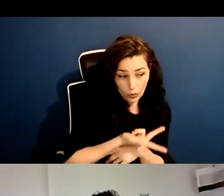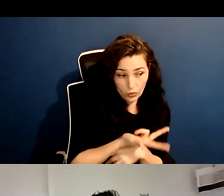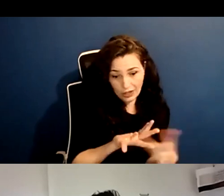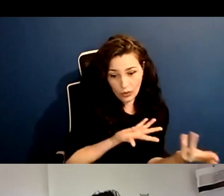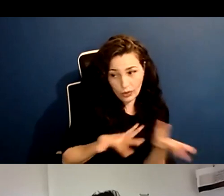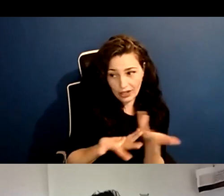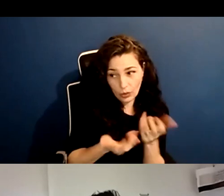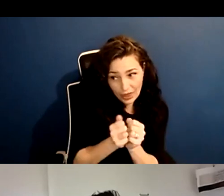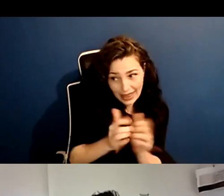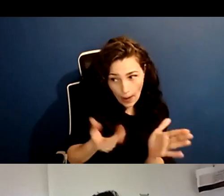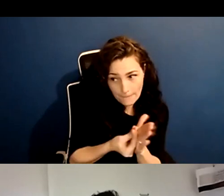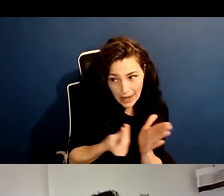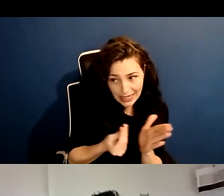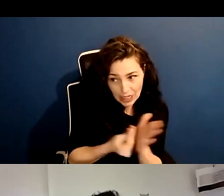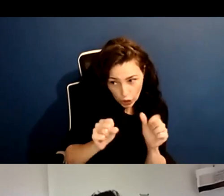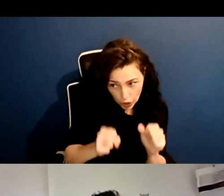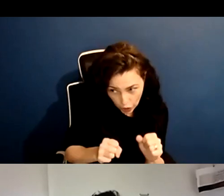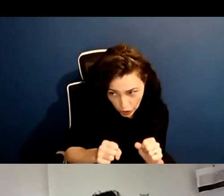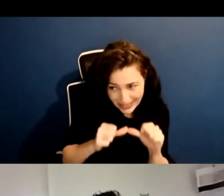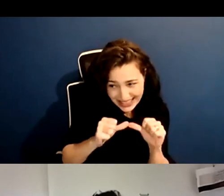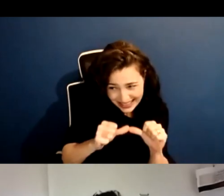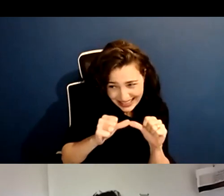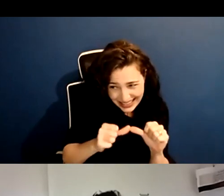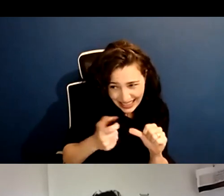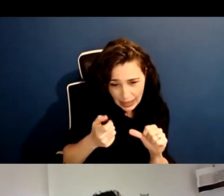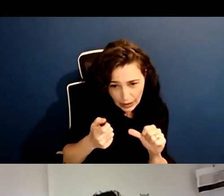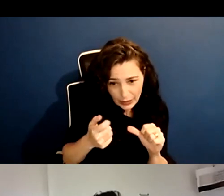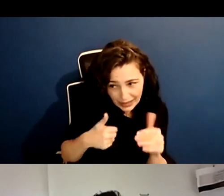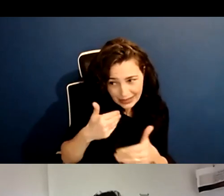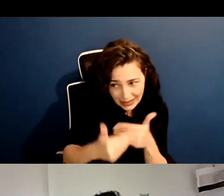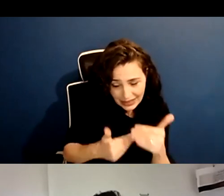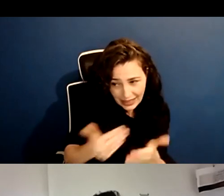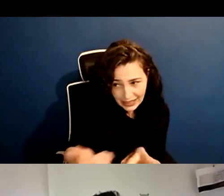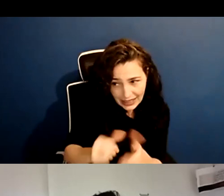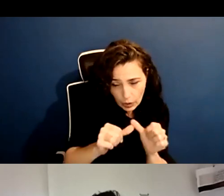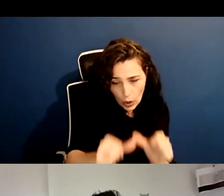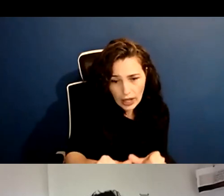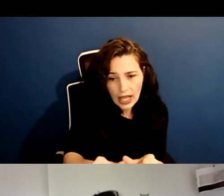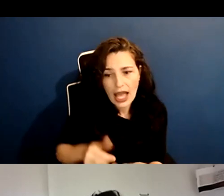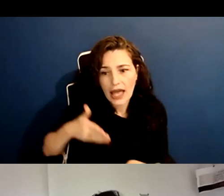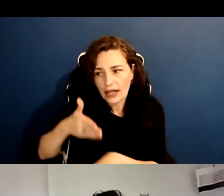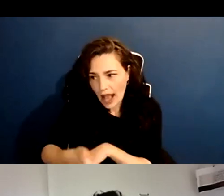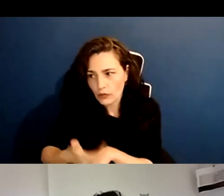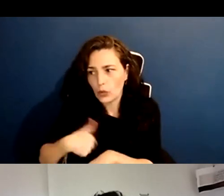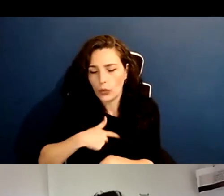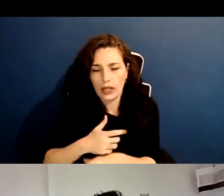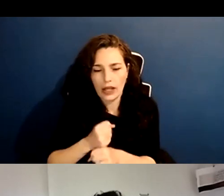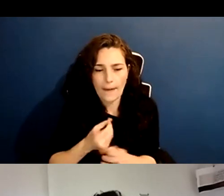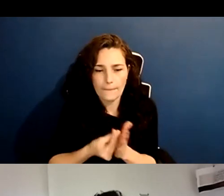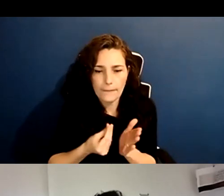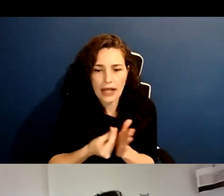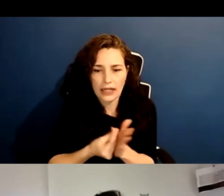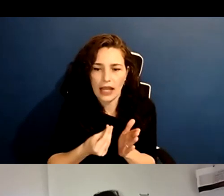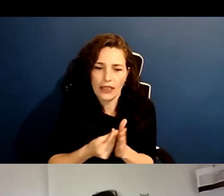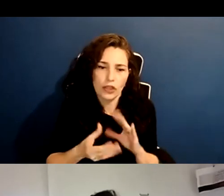know, our character didn't stop. And I think when we didn't have the money, that's when a lot of the stories, things have started happening. And Meena and I were